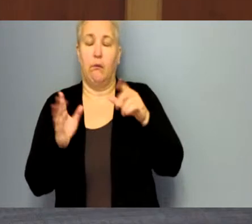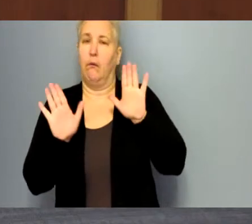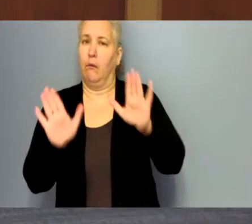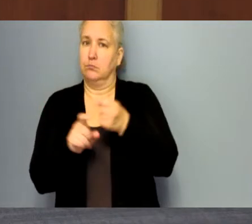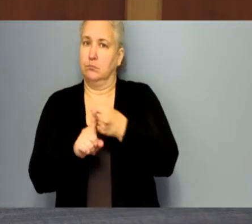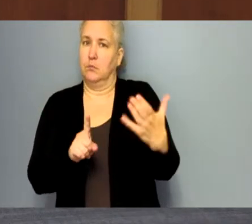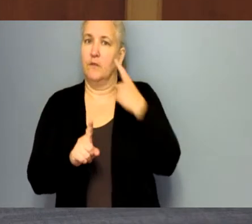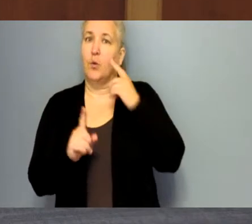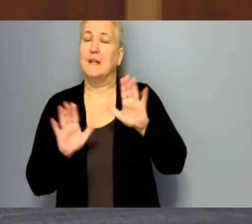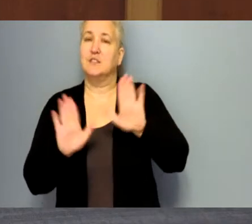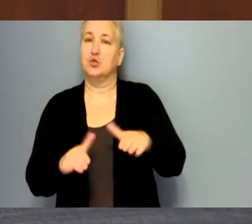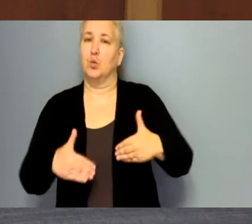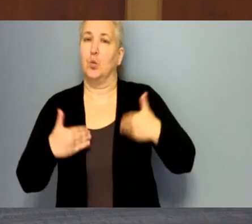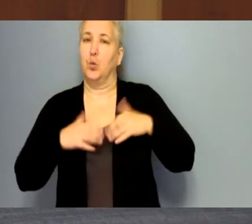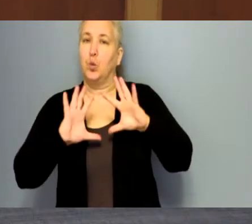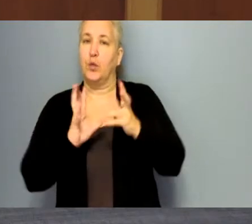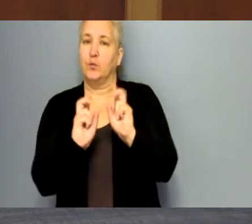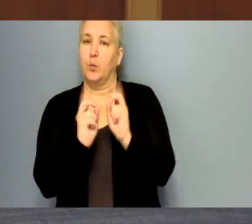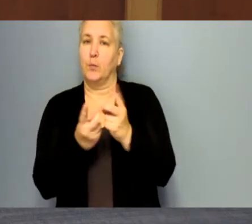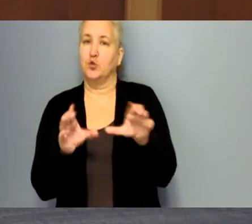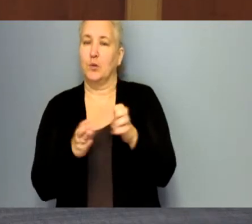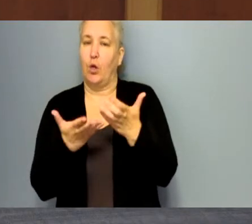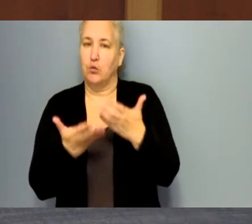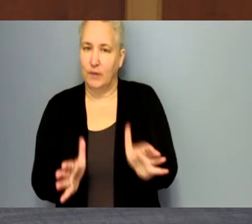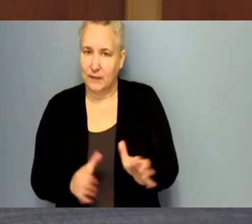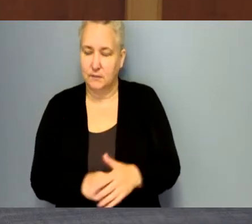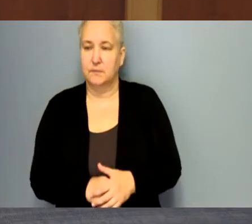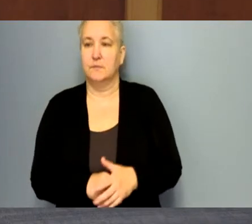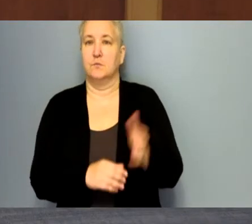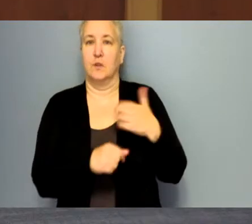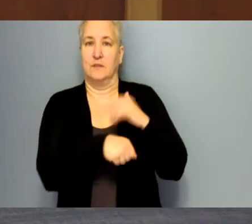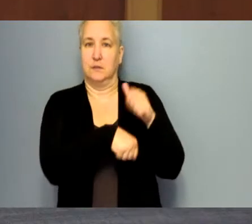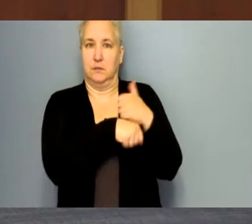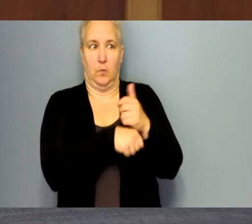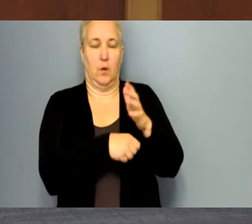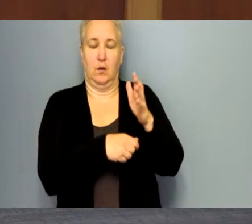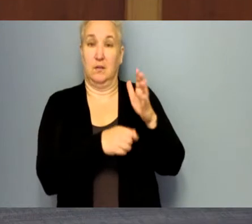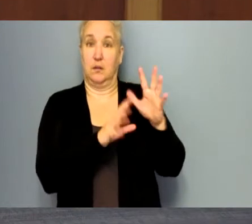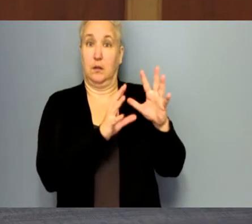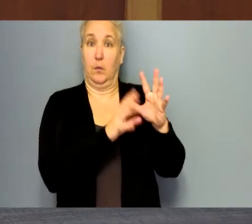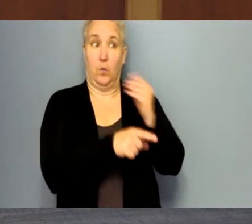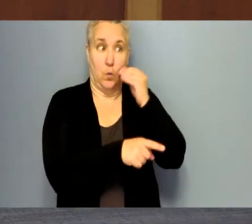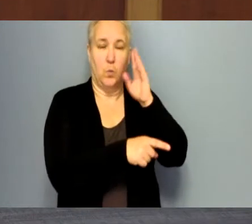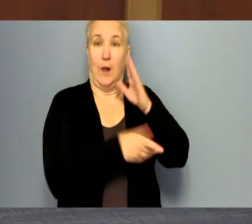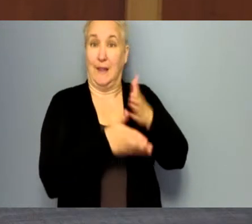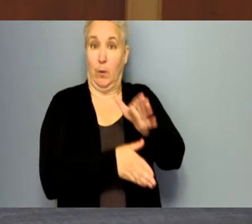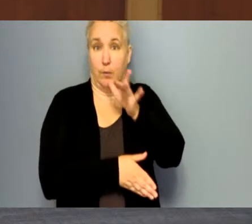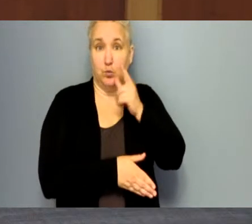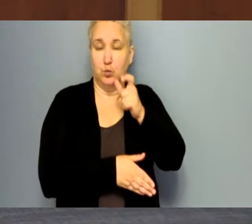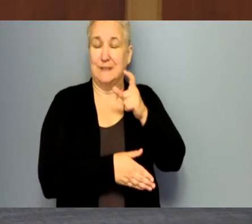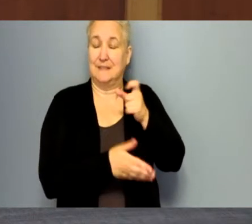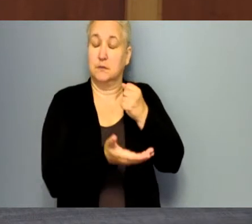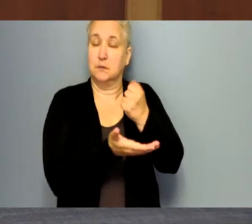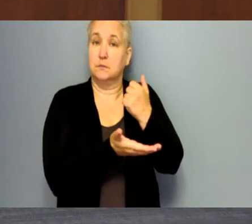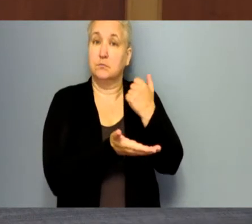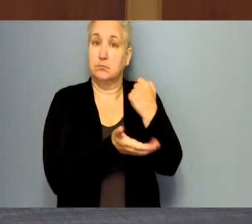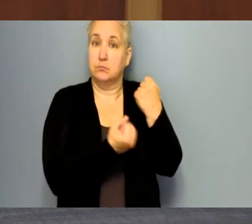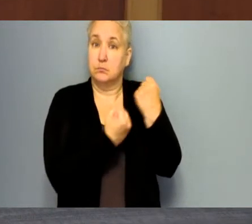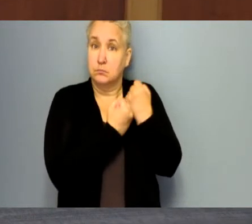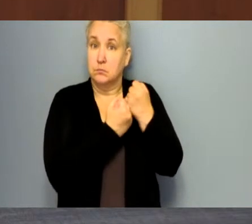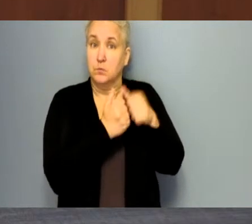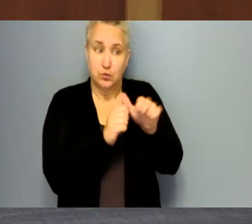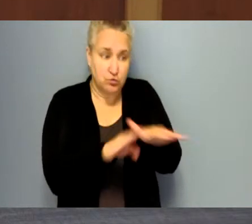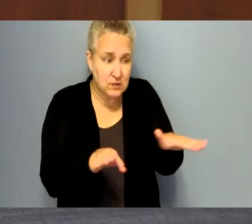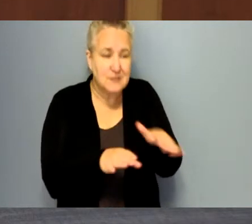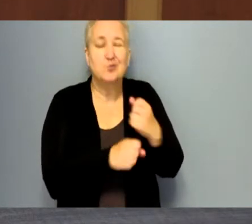of what Children and Youth is already doing. We have a site at Christ Home, and it will allow mothers who need support with their children to receive